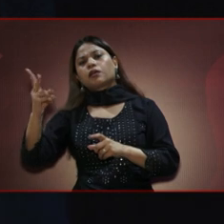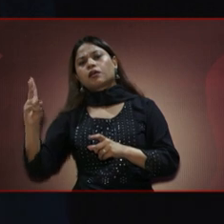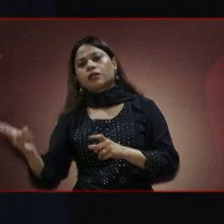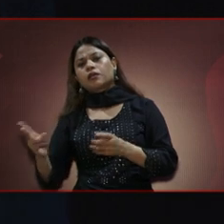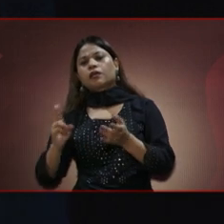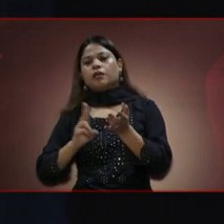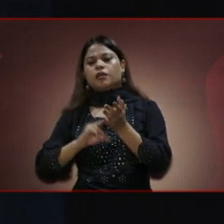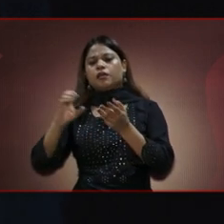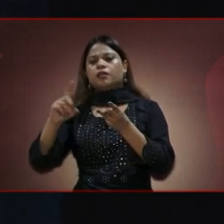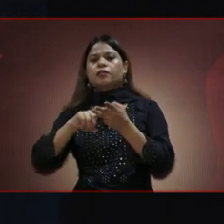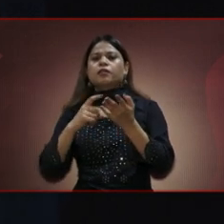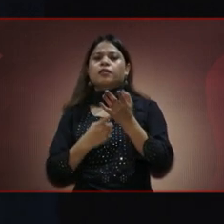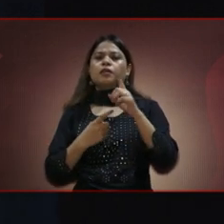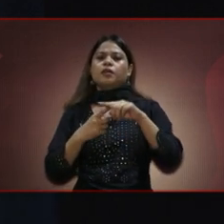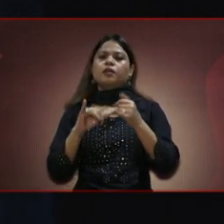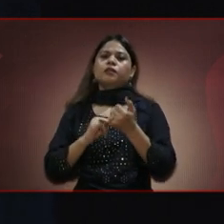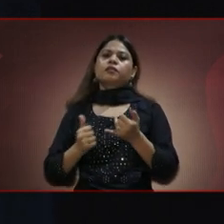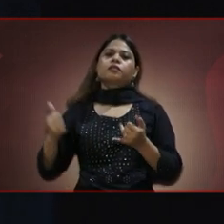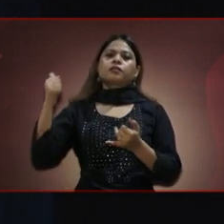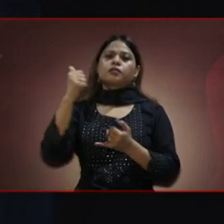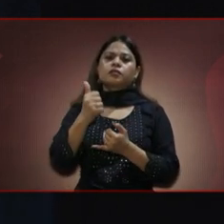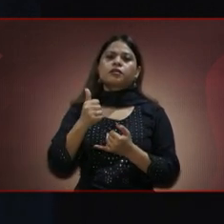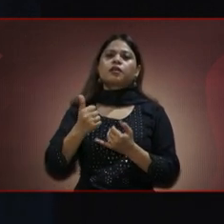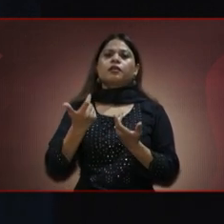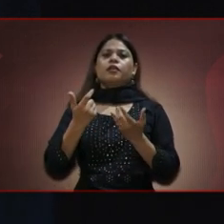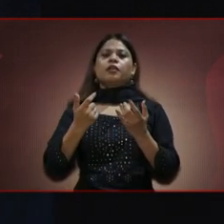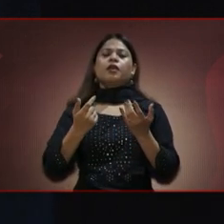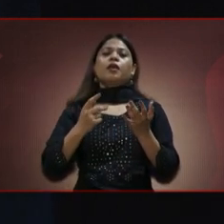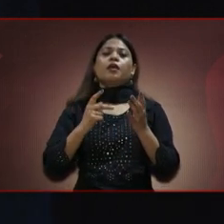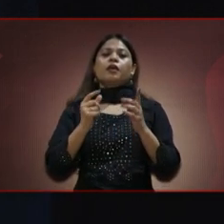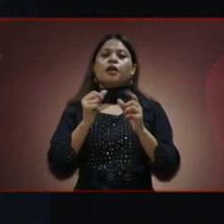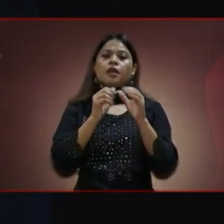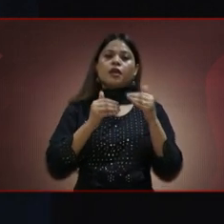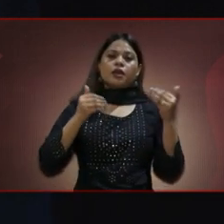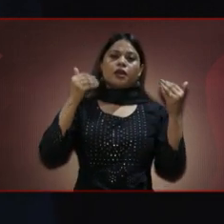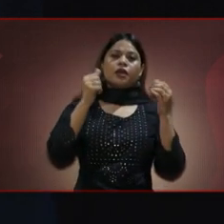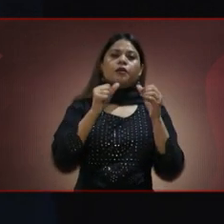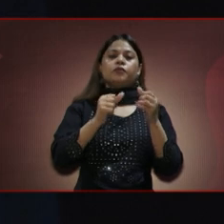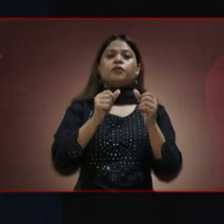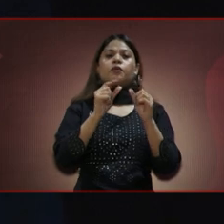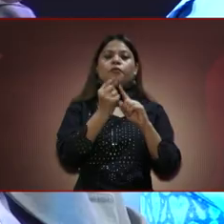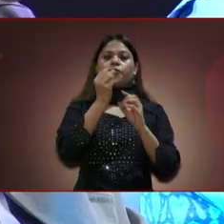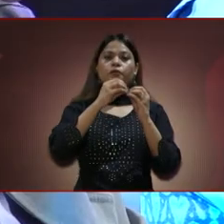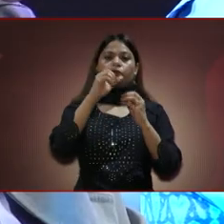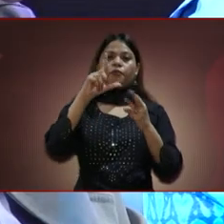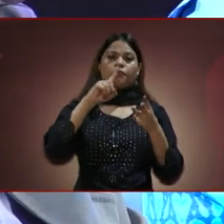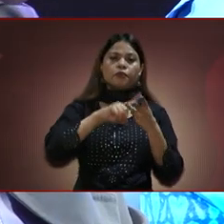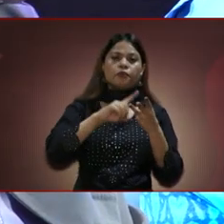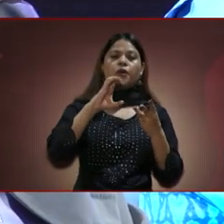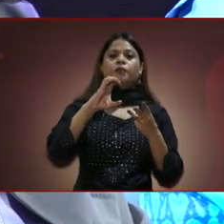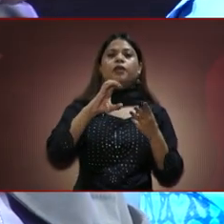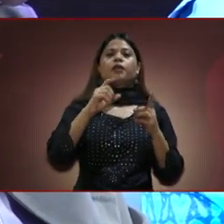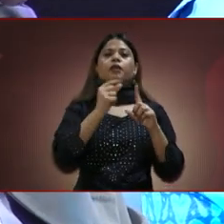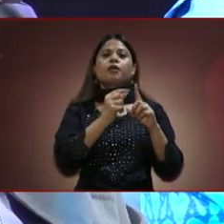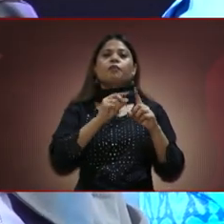Sri Aman Sharma ji, Director, Public Policy, Amazon, Sri Aman Jain ji, esteemed guests in